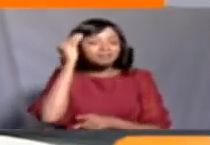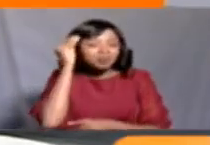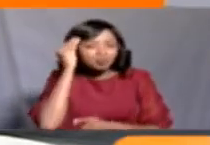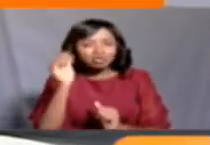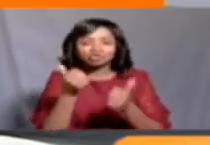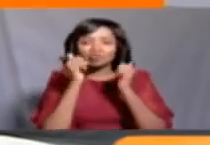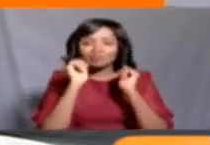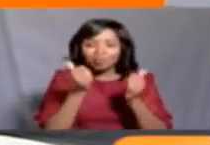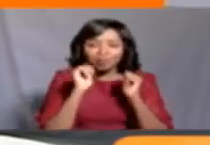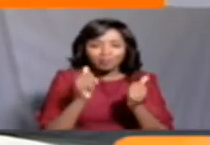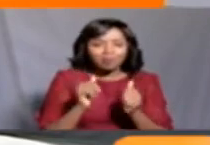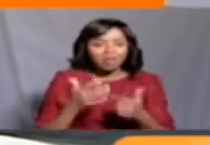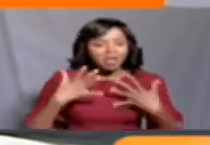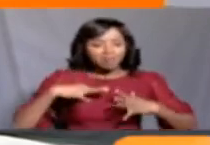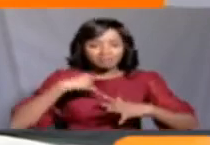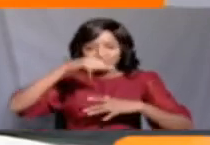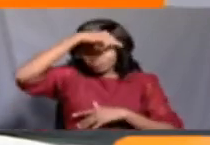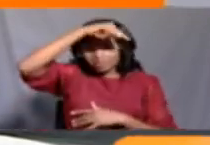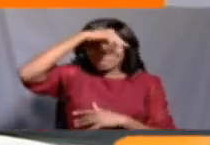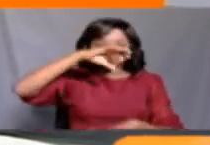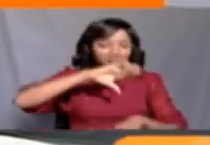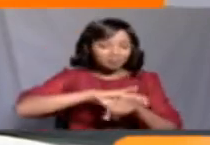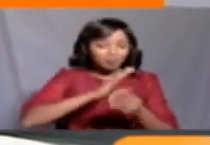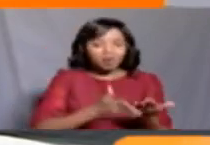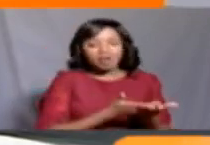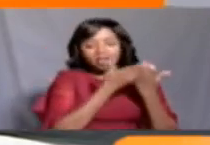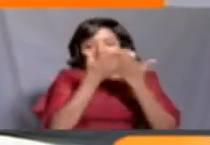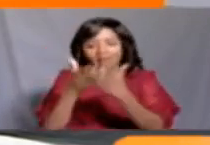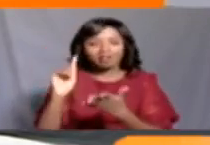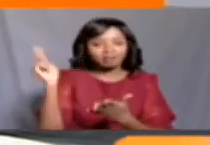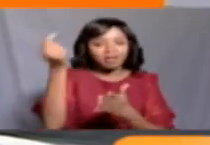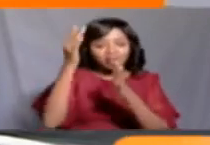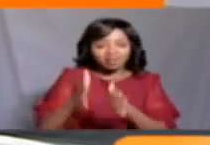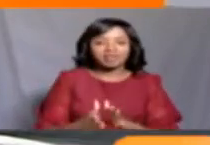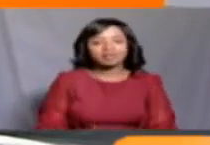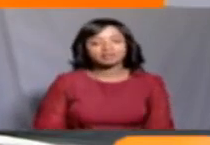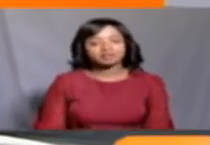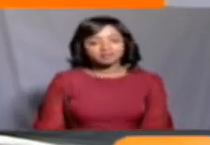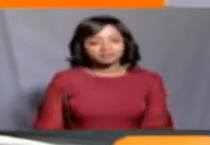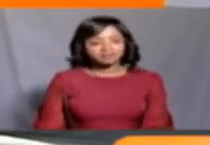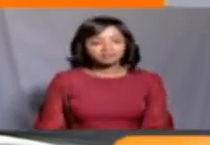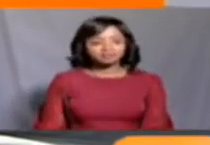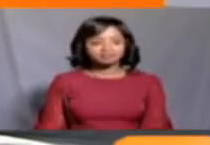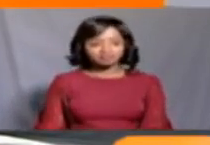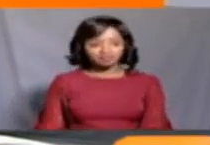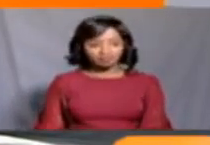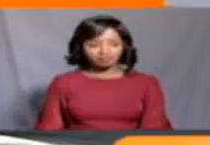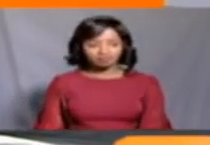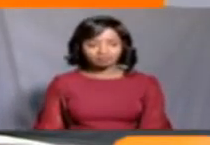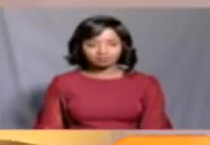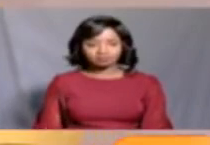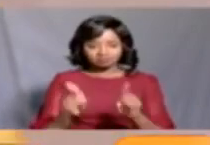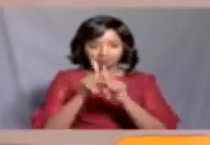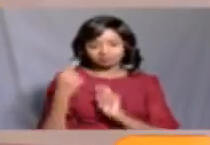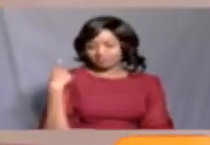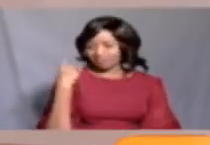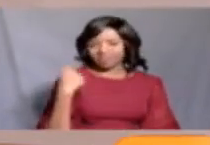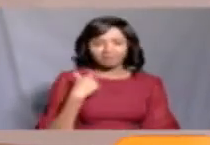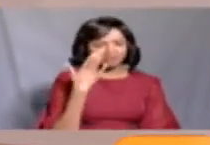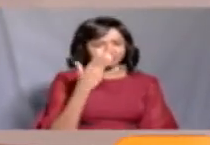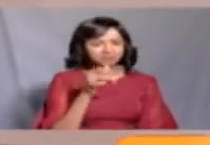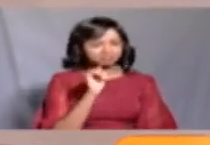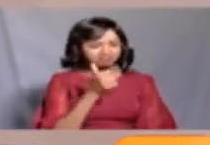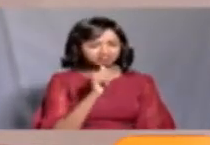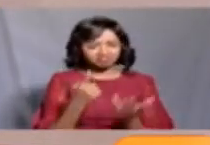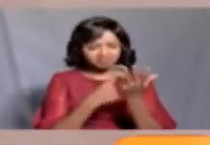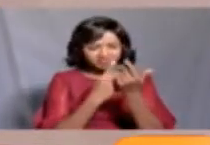and becoming useful to our people. I think that's one of the ways we can actually remedy that. I saw a really interesting statistic when I was doing research for this,